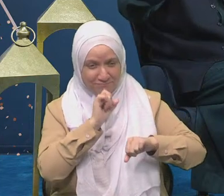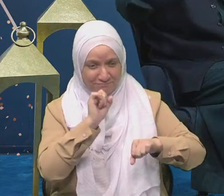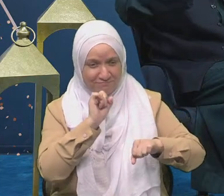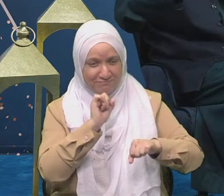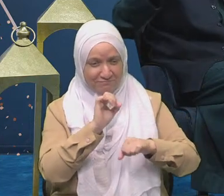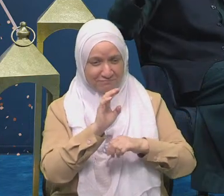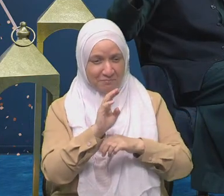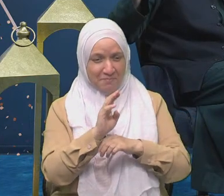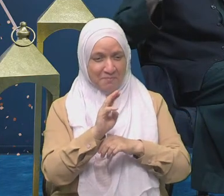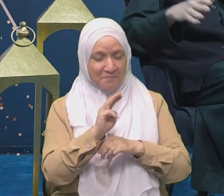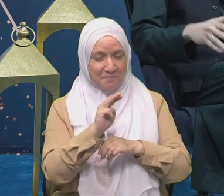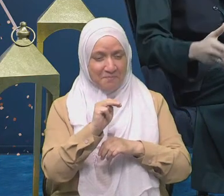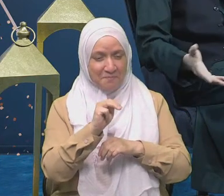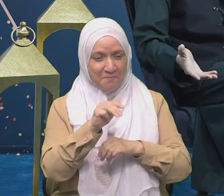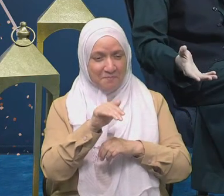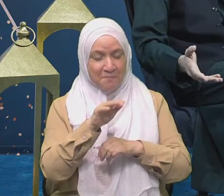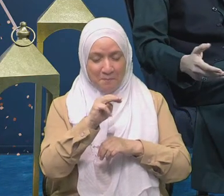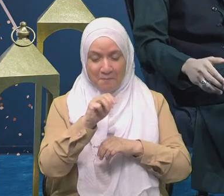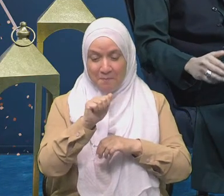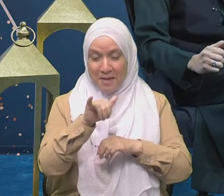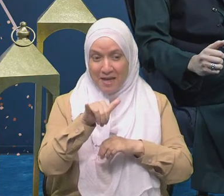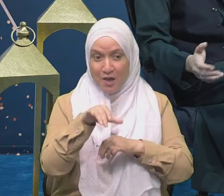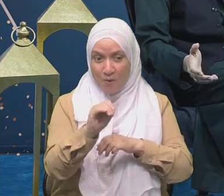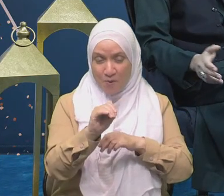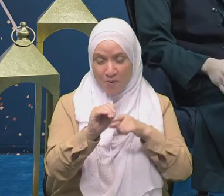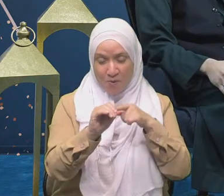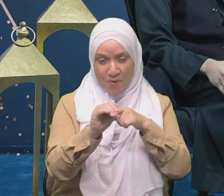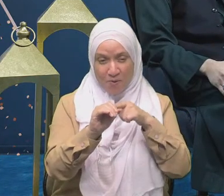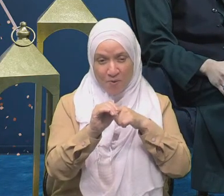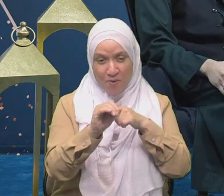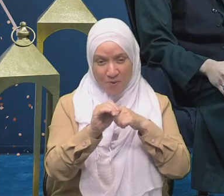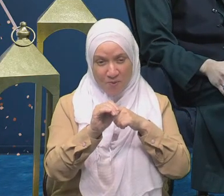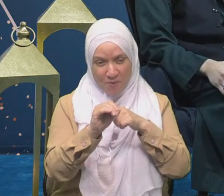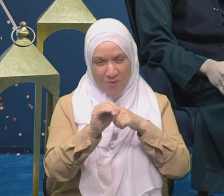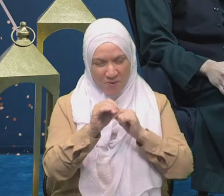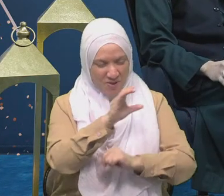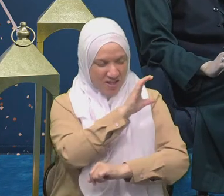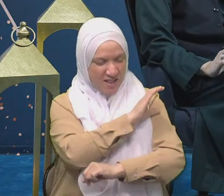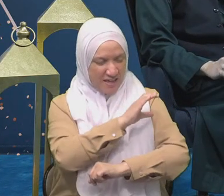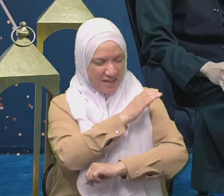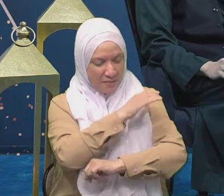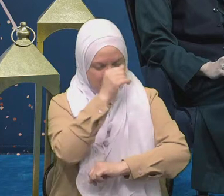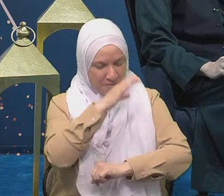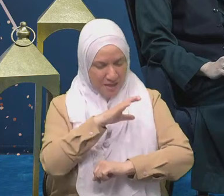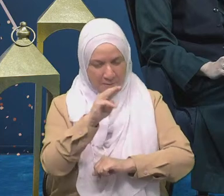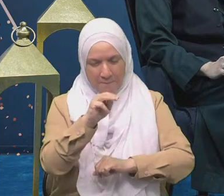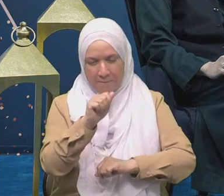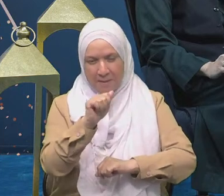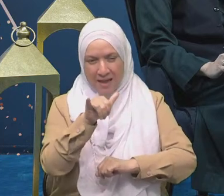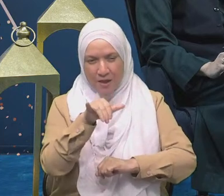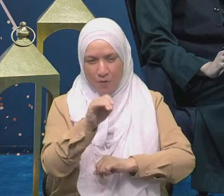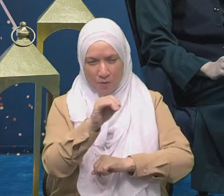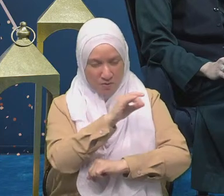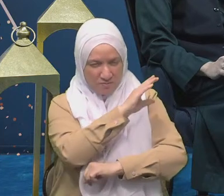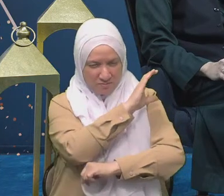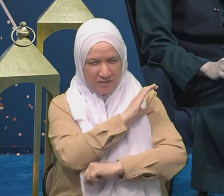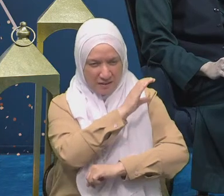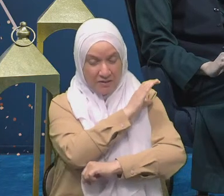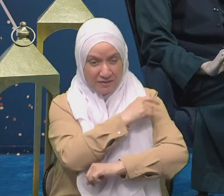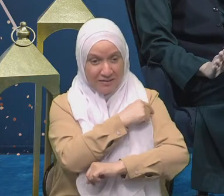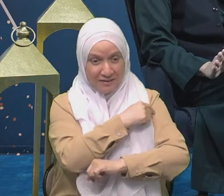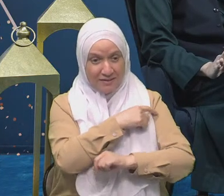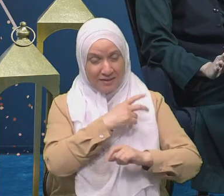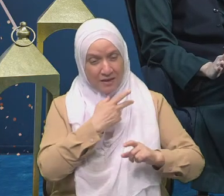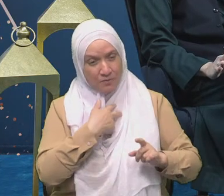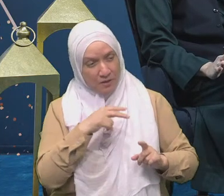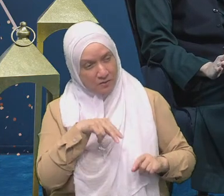Mayo Clinic and like you're, you know, who's gonna employ this guy that's been slandered this way and stuff like that. And I was so blown away by